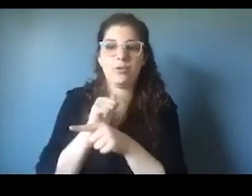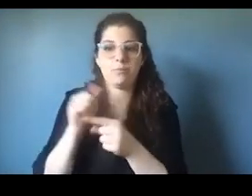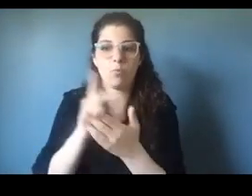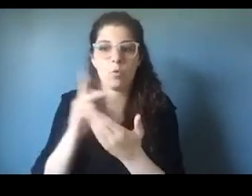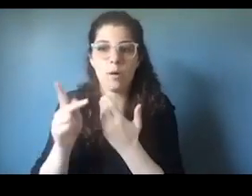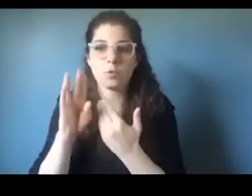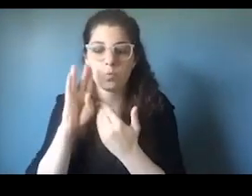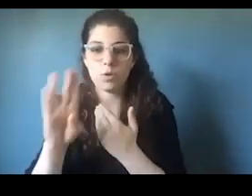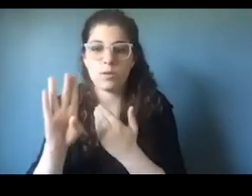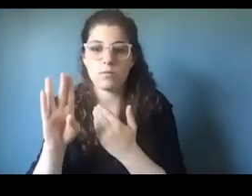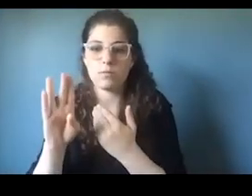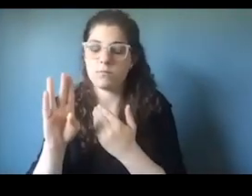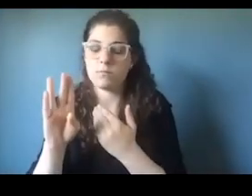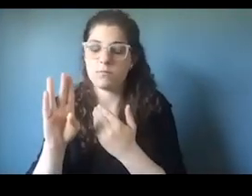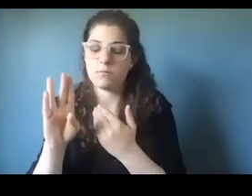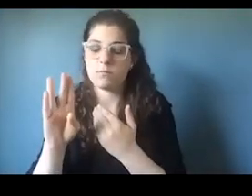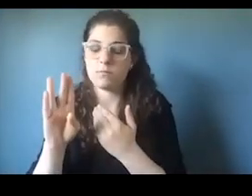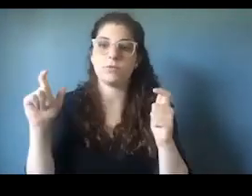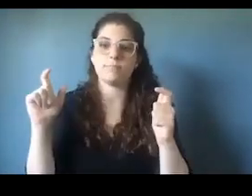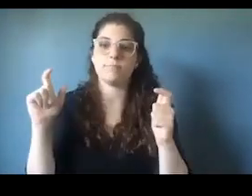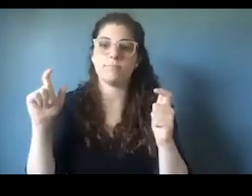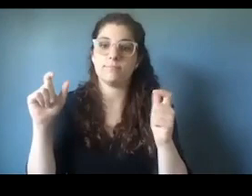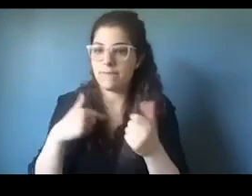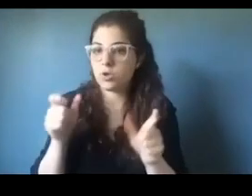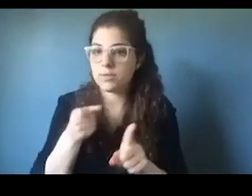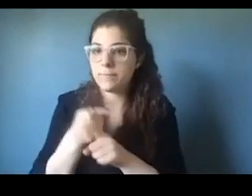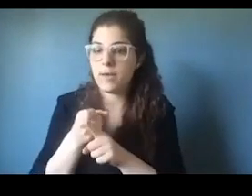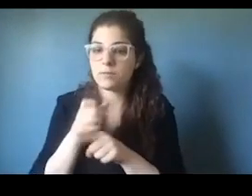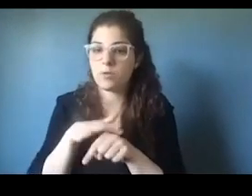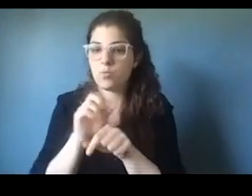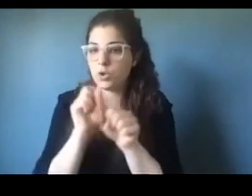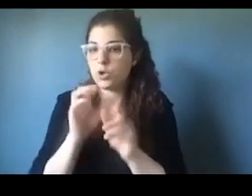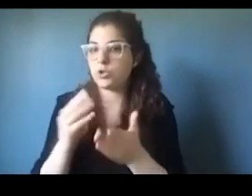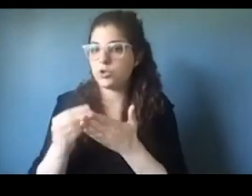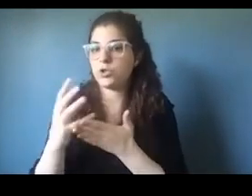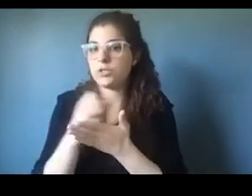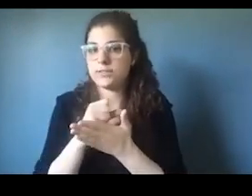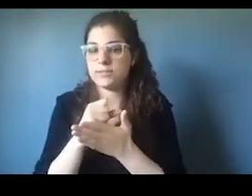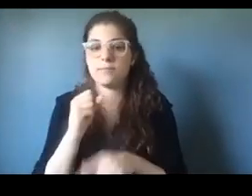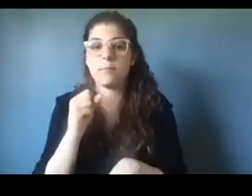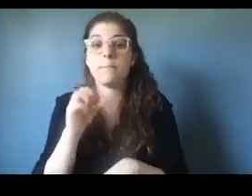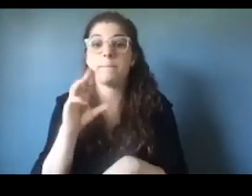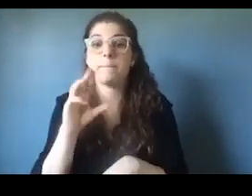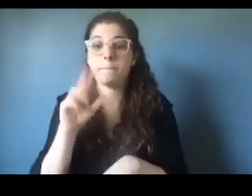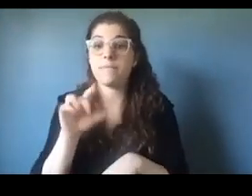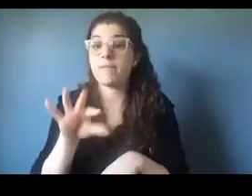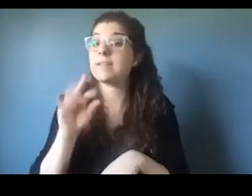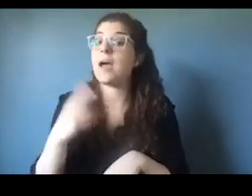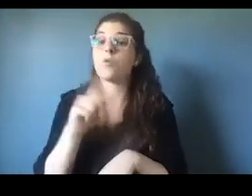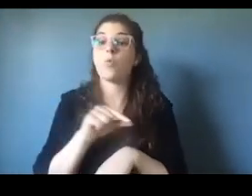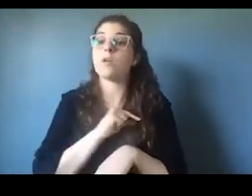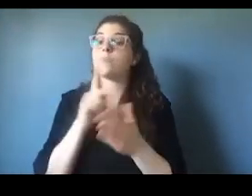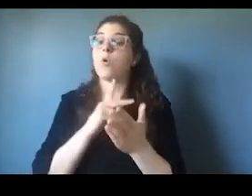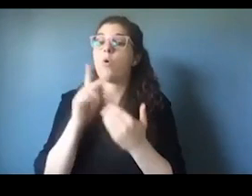have really large, can have large impacts on workers' earnings. But finding high quality programs is going to be